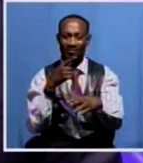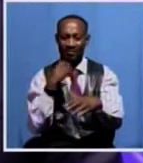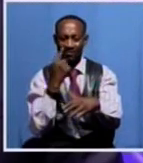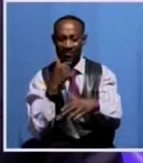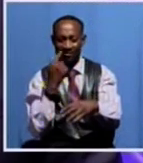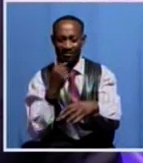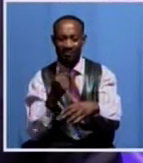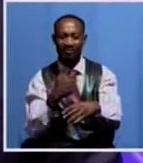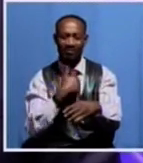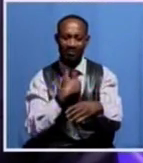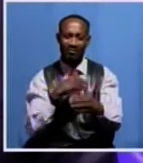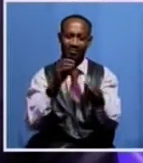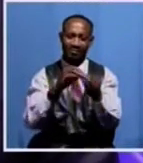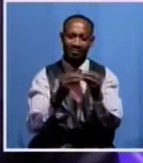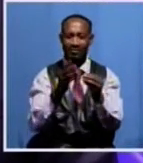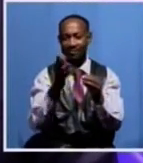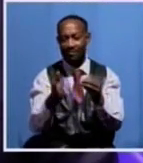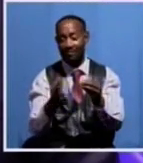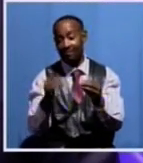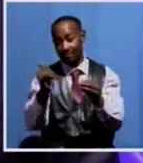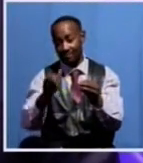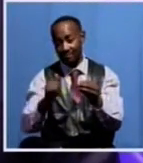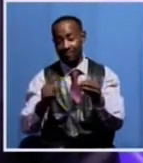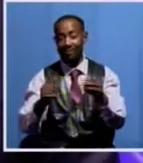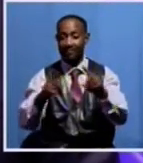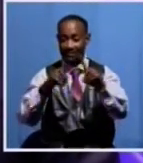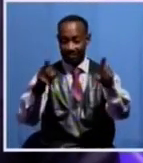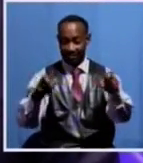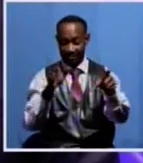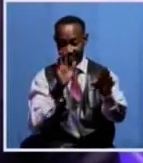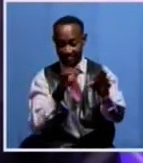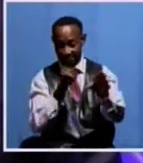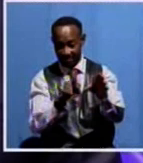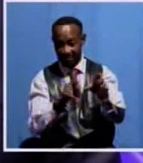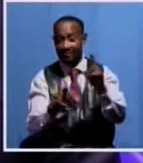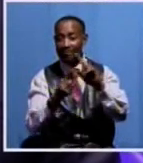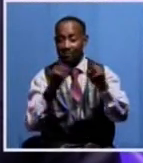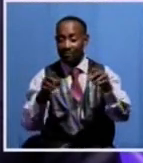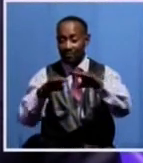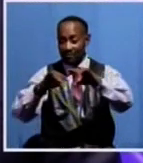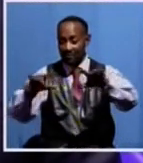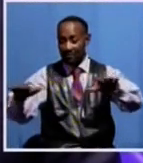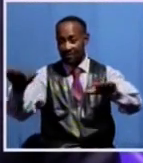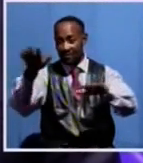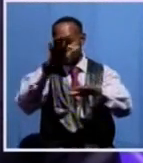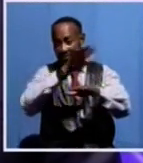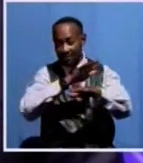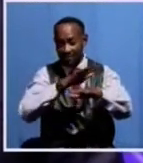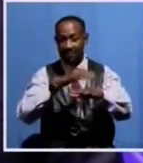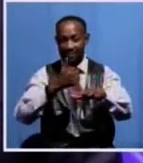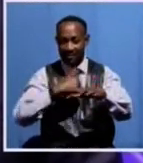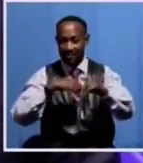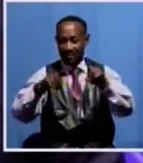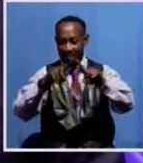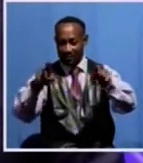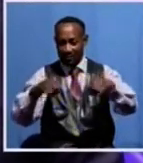land. I know you have a title deed for this and that, but you'll be shocked that a lot of the land which is on title is actually